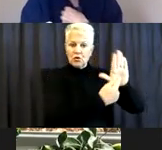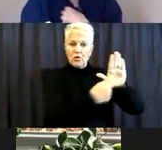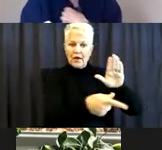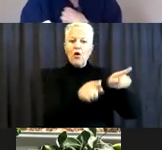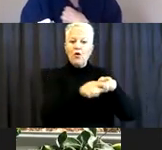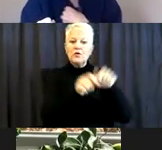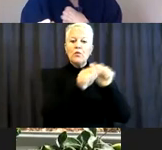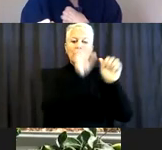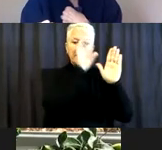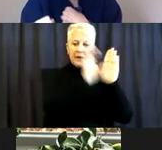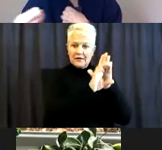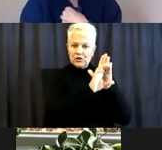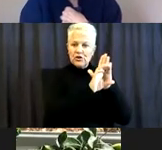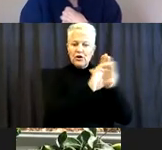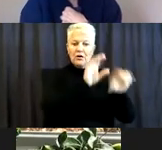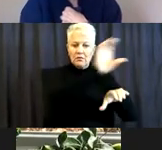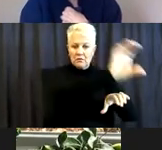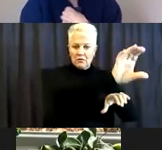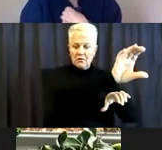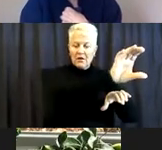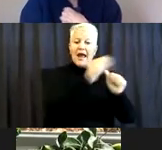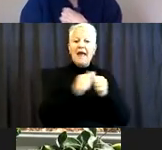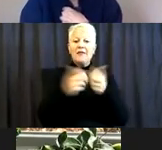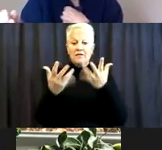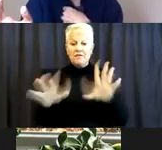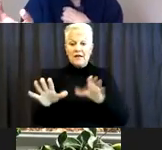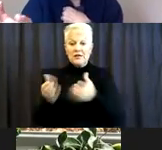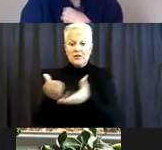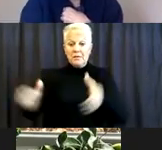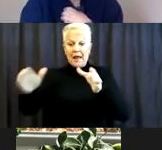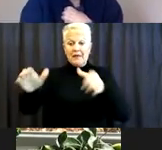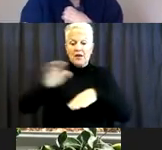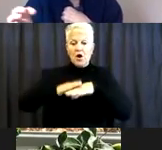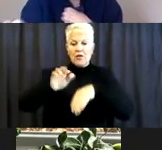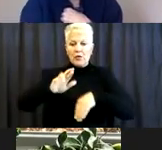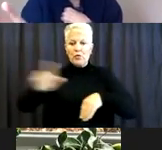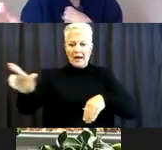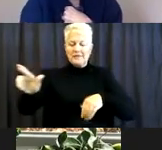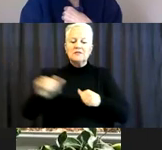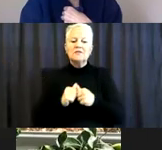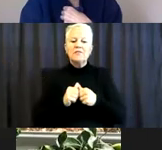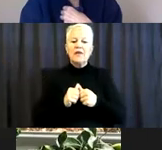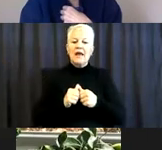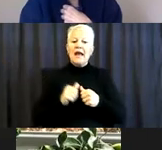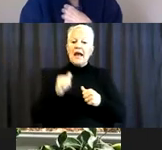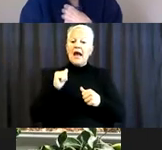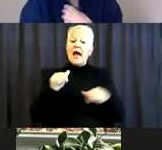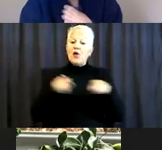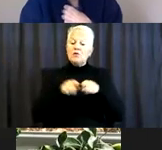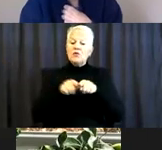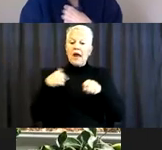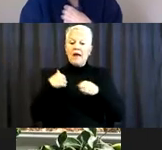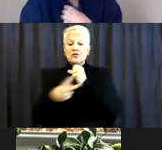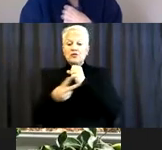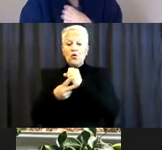pictorial representations up above and the finished basket to the right. In this case, we have the storage boxes